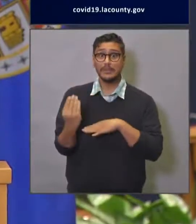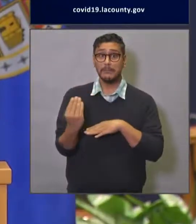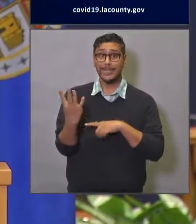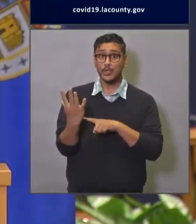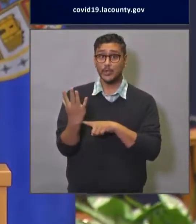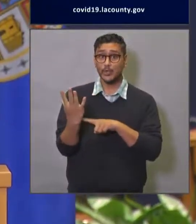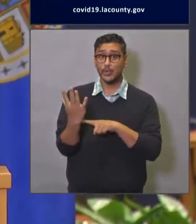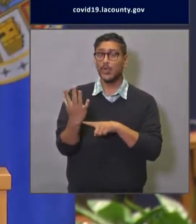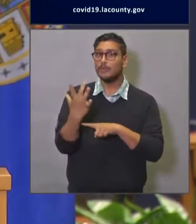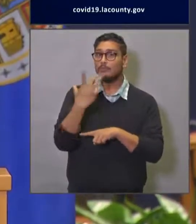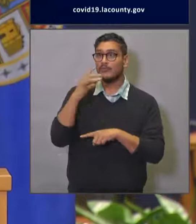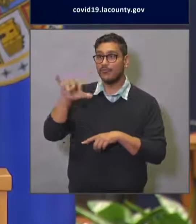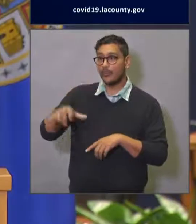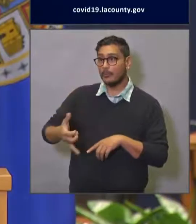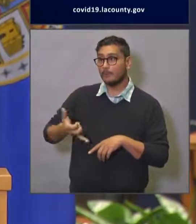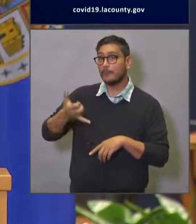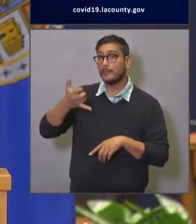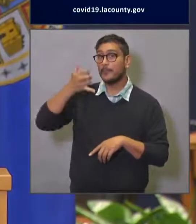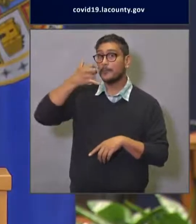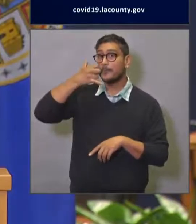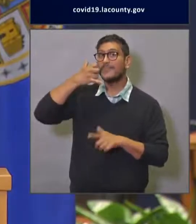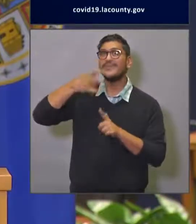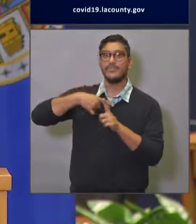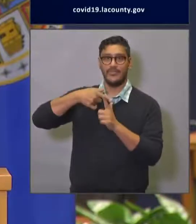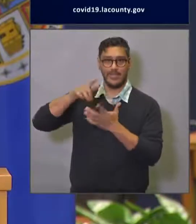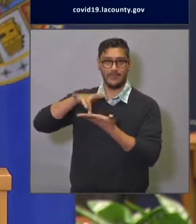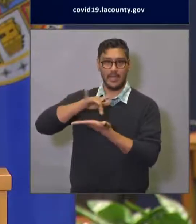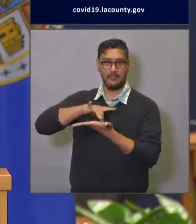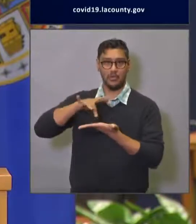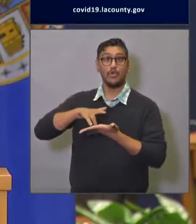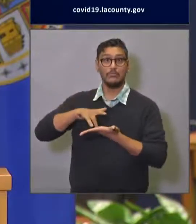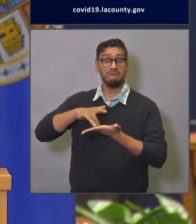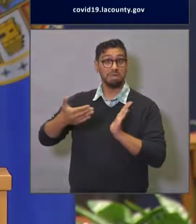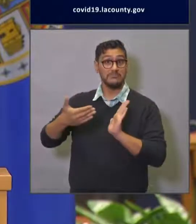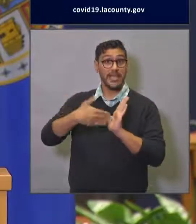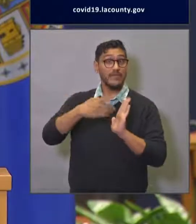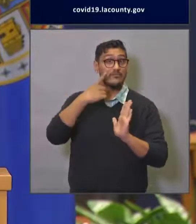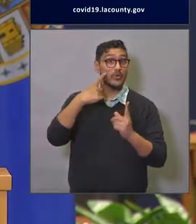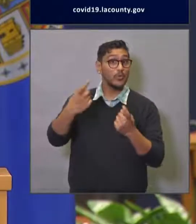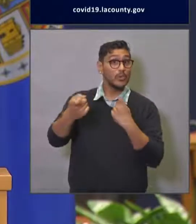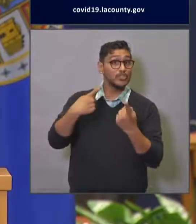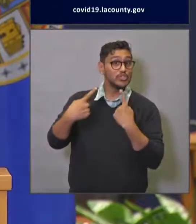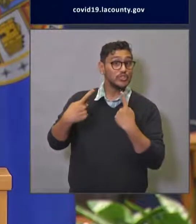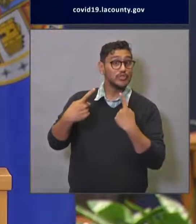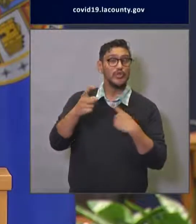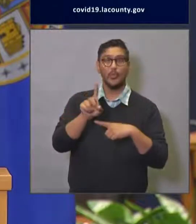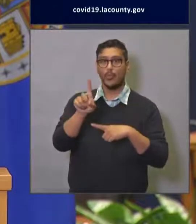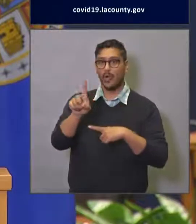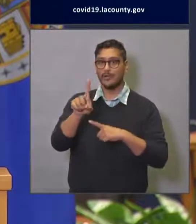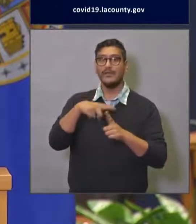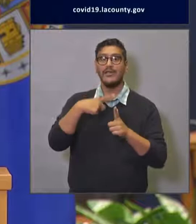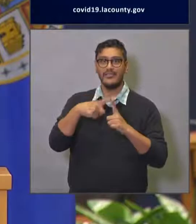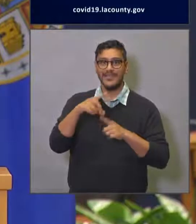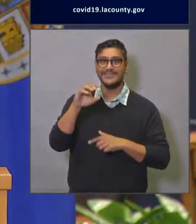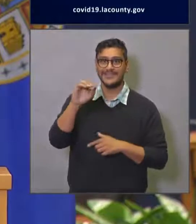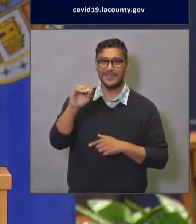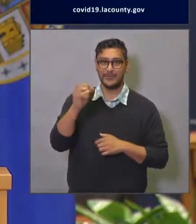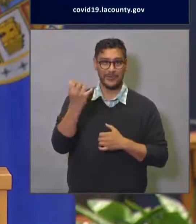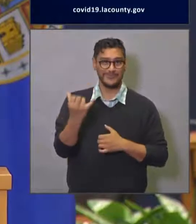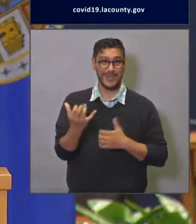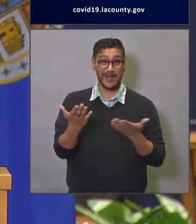up the handset before pressing the numbers. Once again, for questions, you may press 1, then 0 at